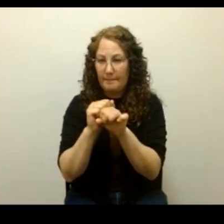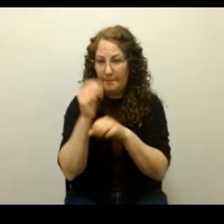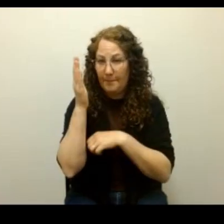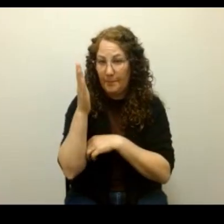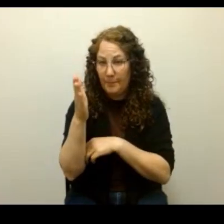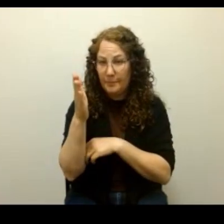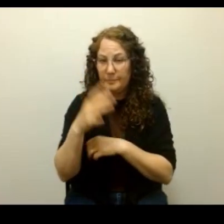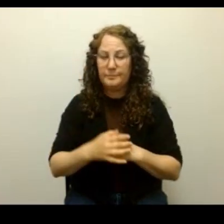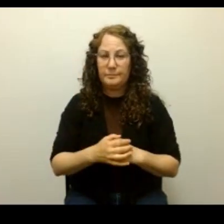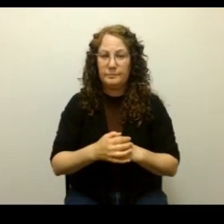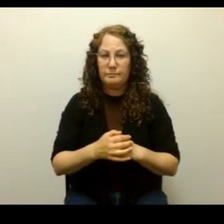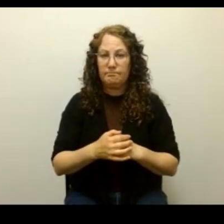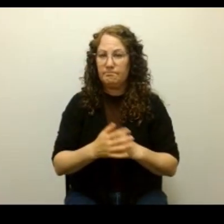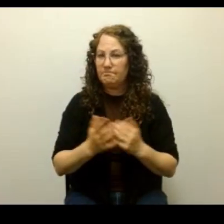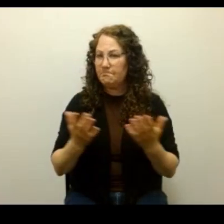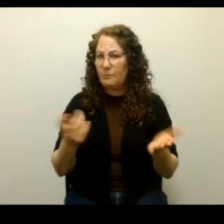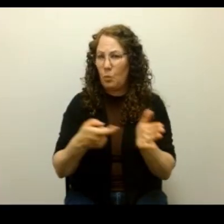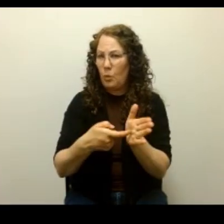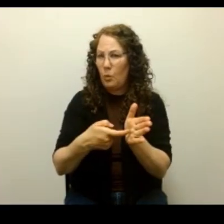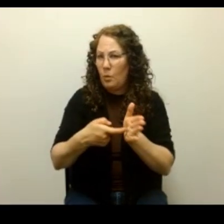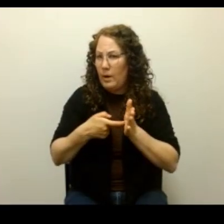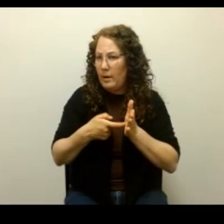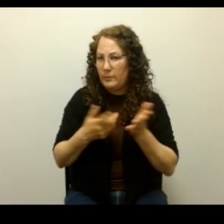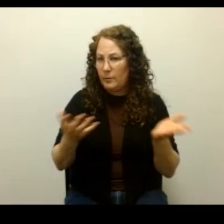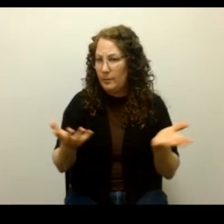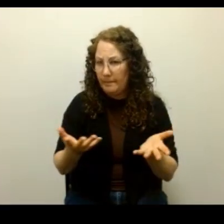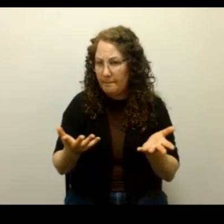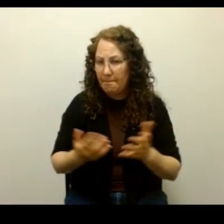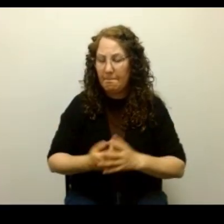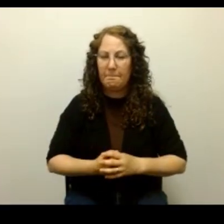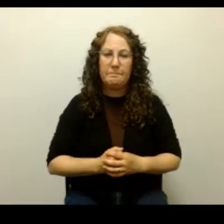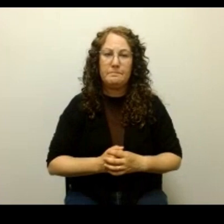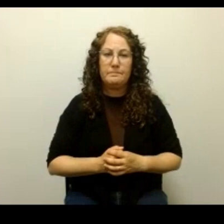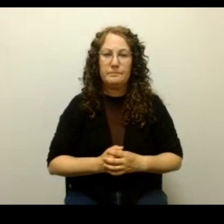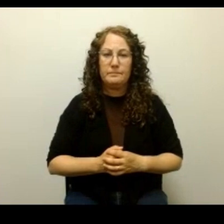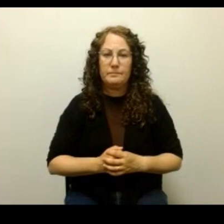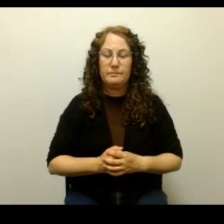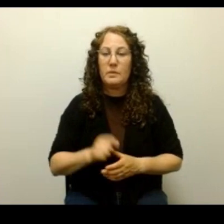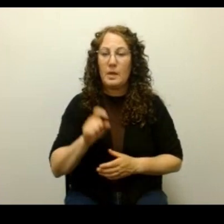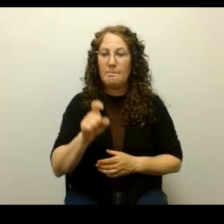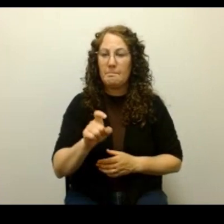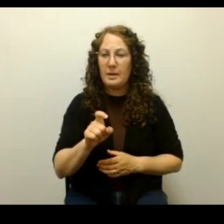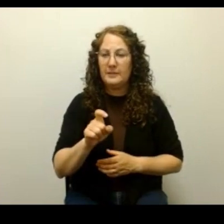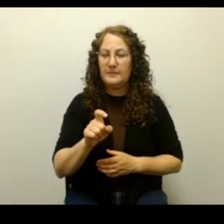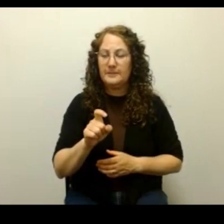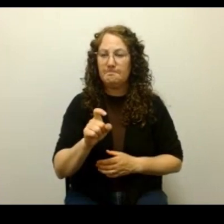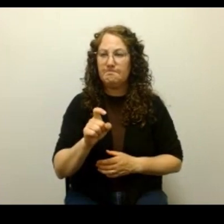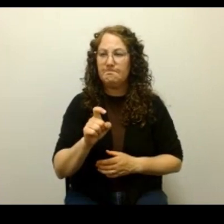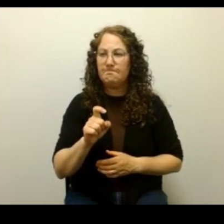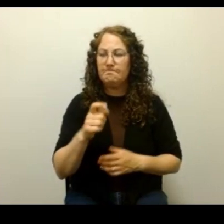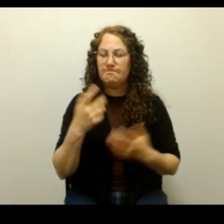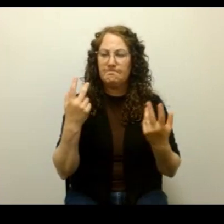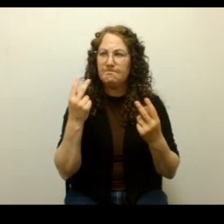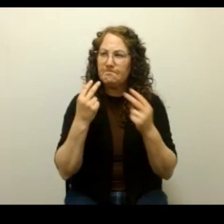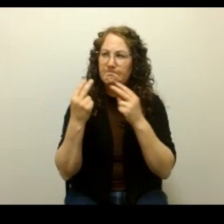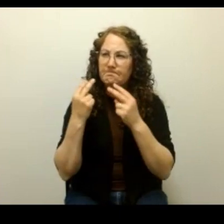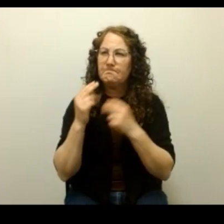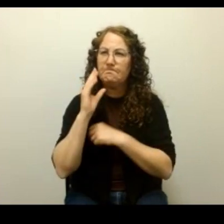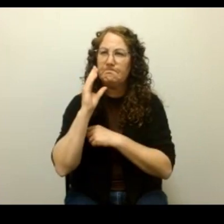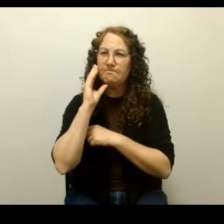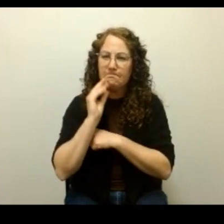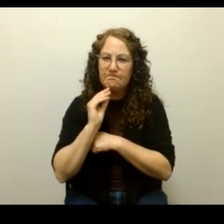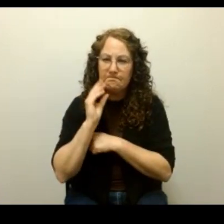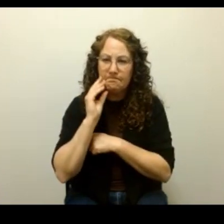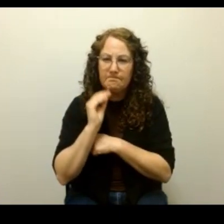What does this require from you? You will need to think back on an experience or